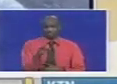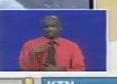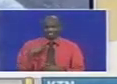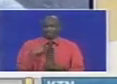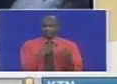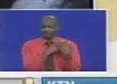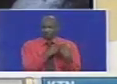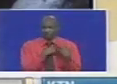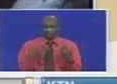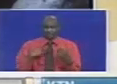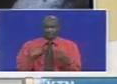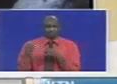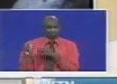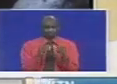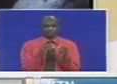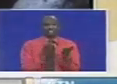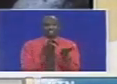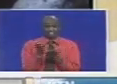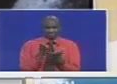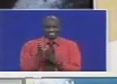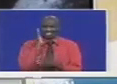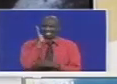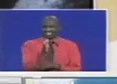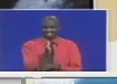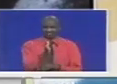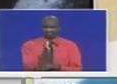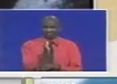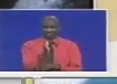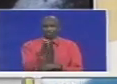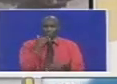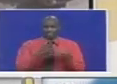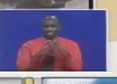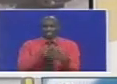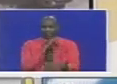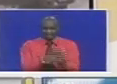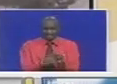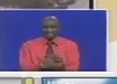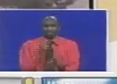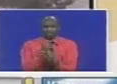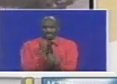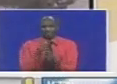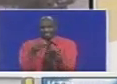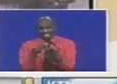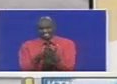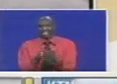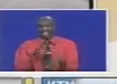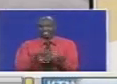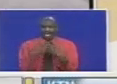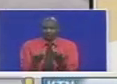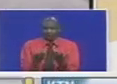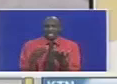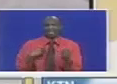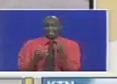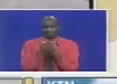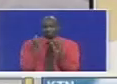will soon be to move out of service delivery directly, but help build capacity, help to secure financing where we can, and help